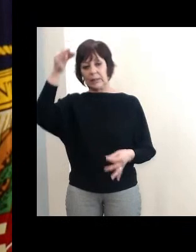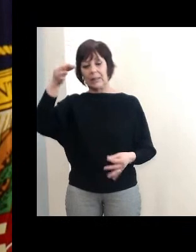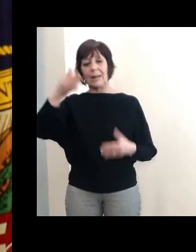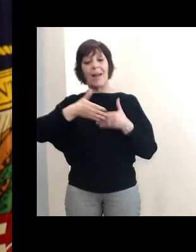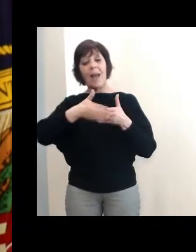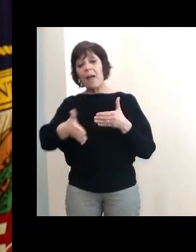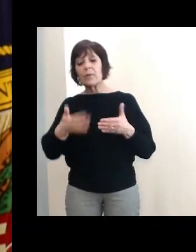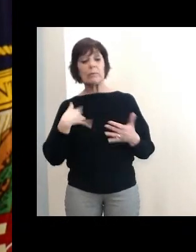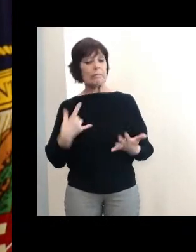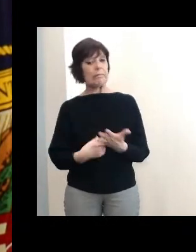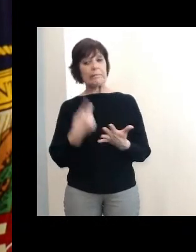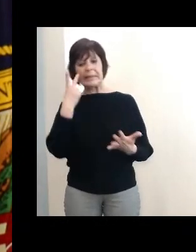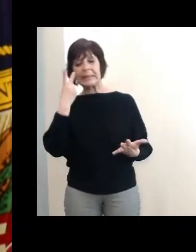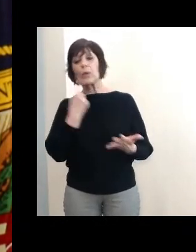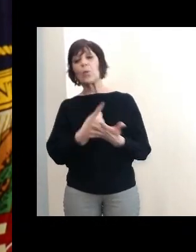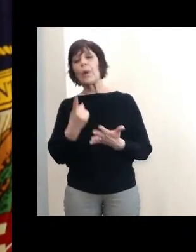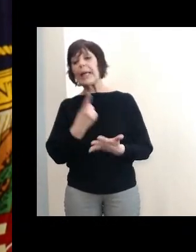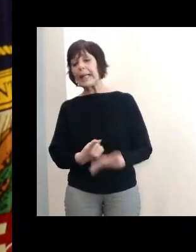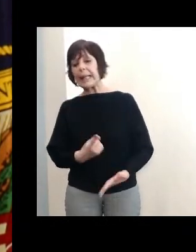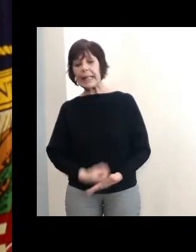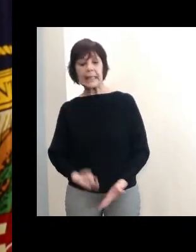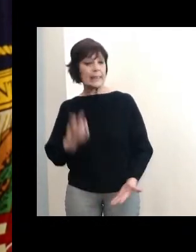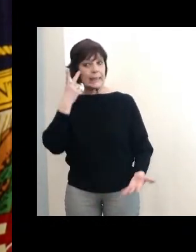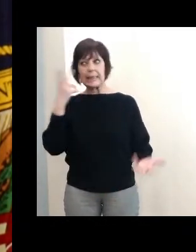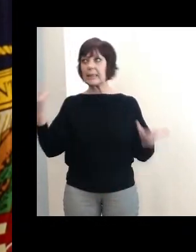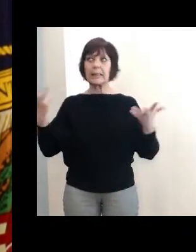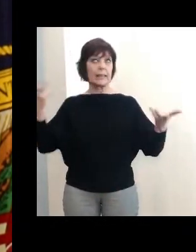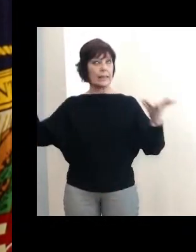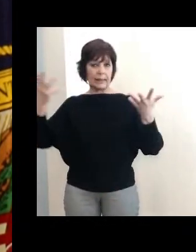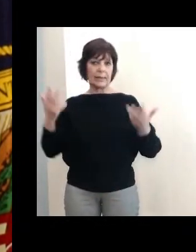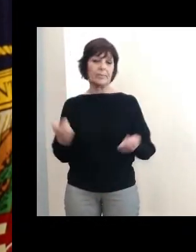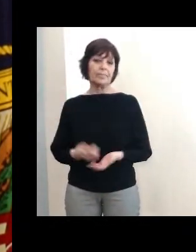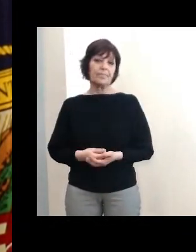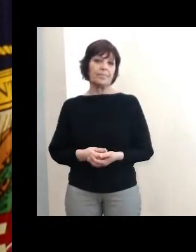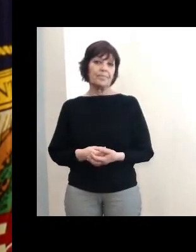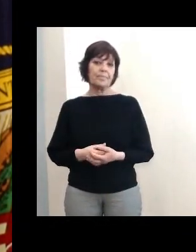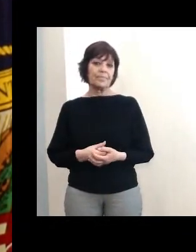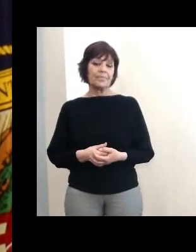we'll revisit it on a weekly basis after conversations with the hospitals themselves.